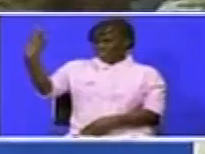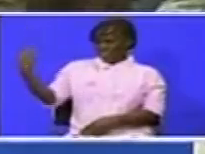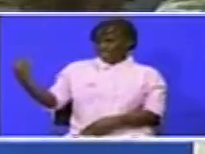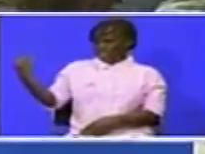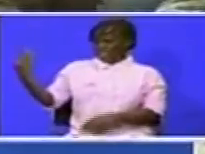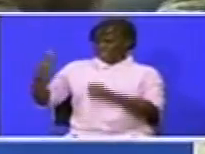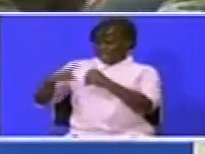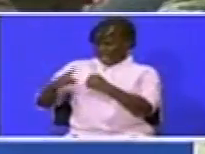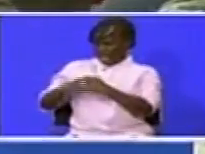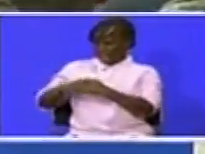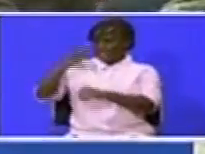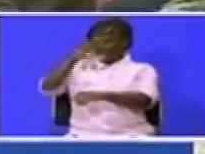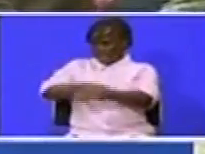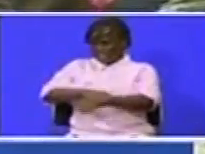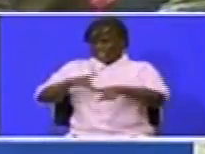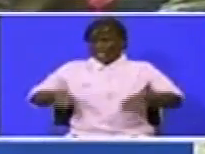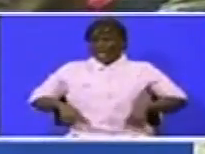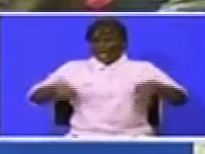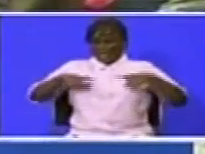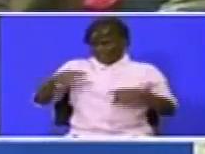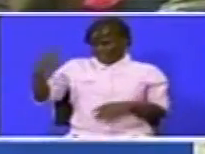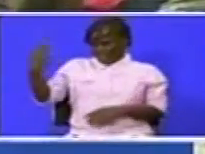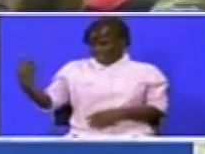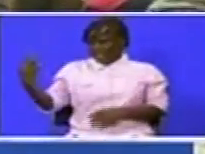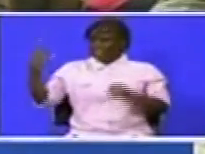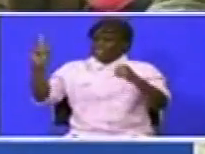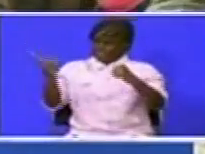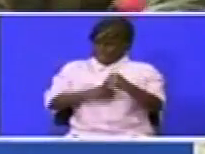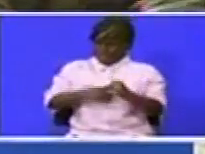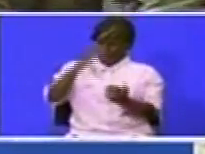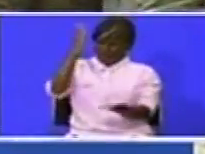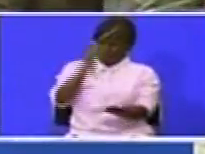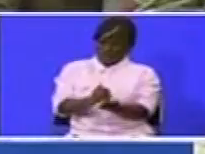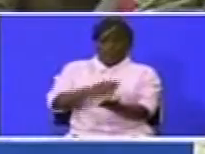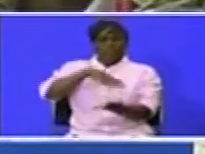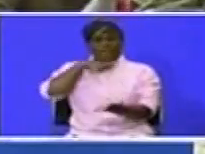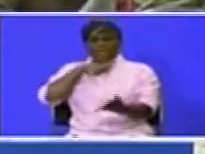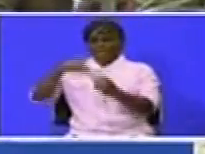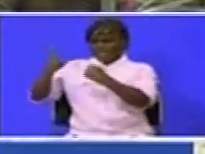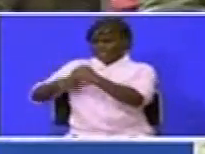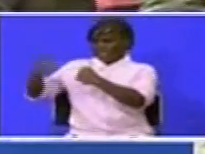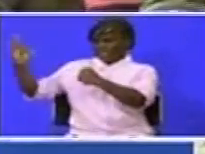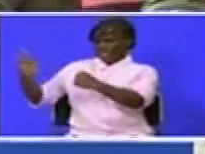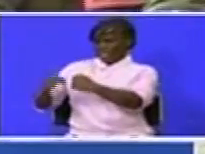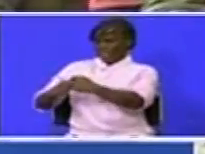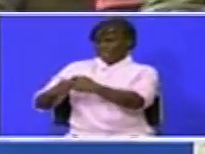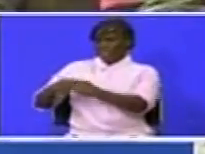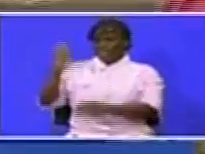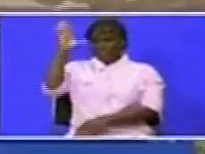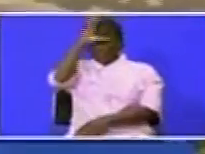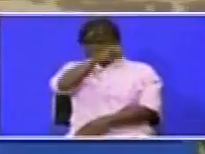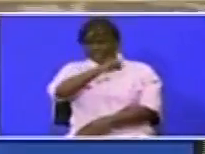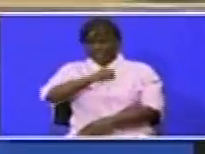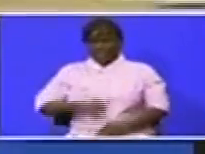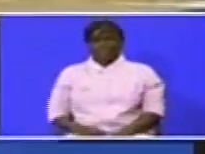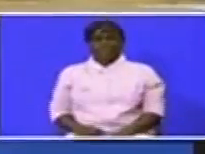139 people had been retrieved alive, 36 people confirmed dead and 68 missing from the incident. We